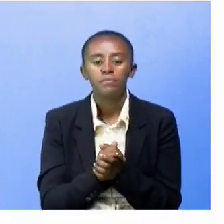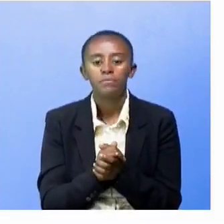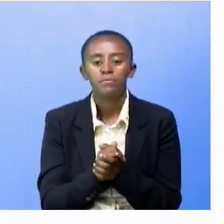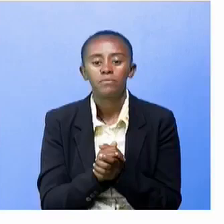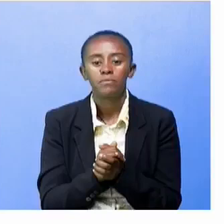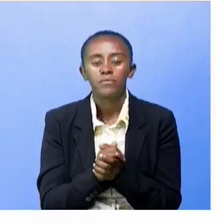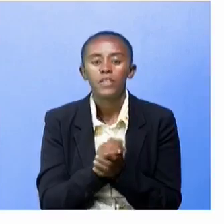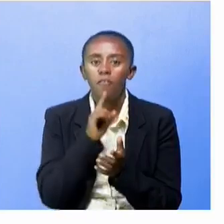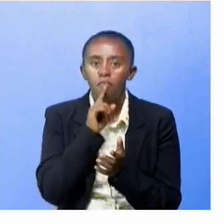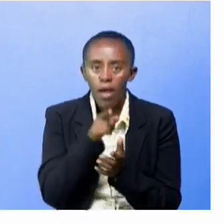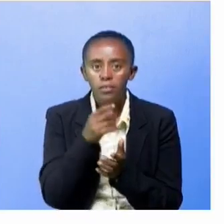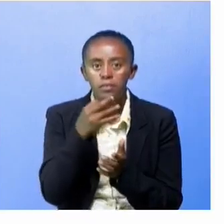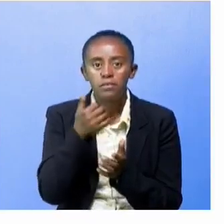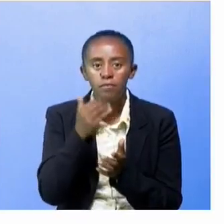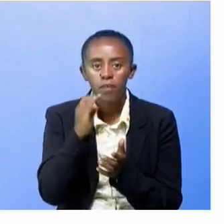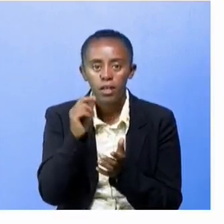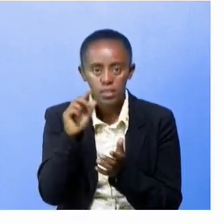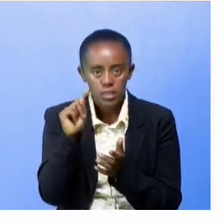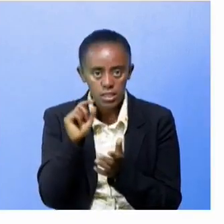facts,